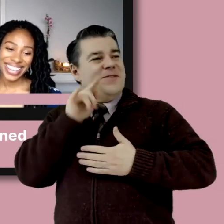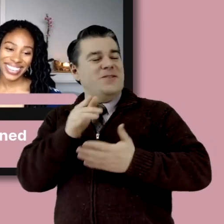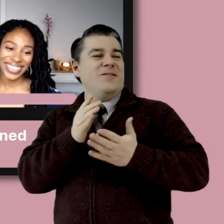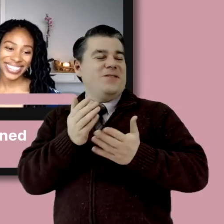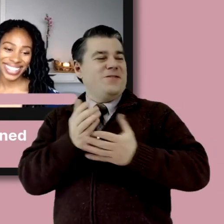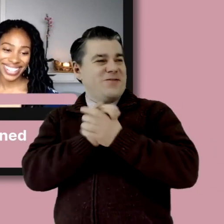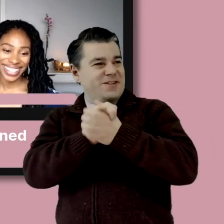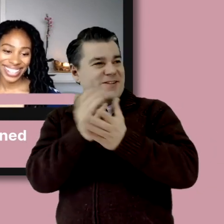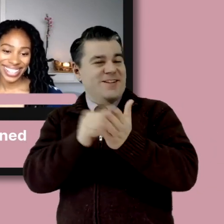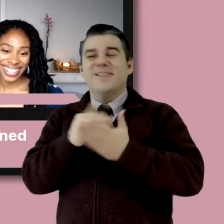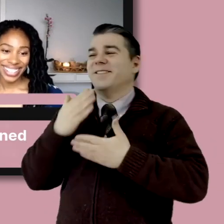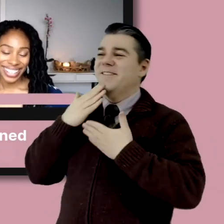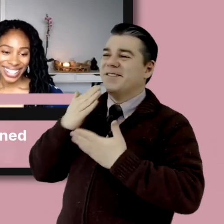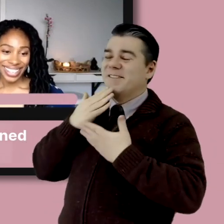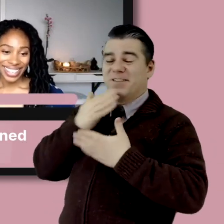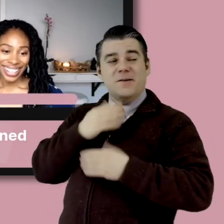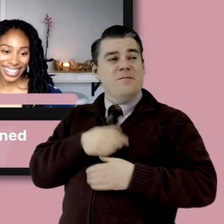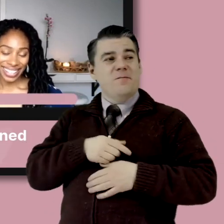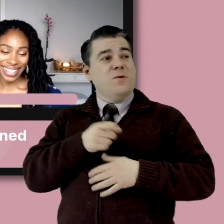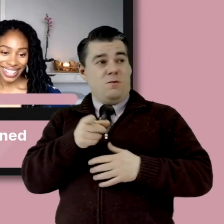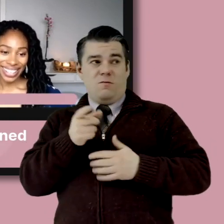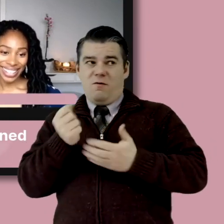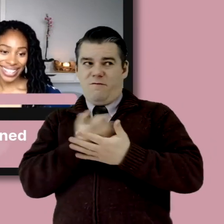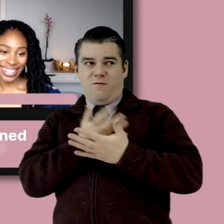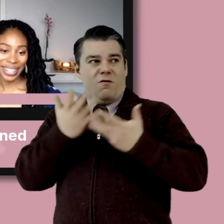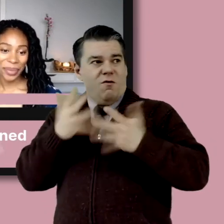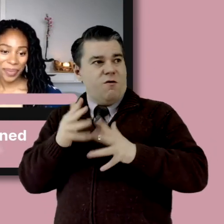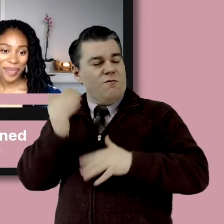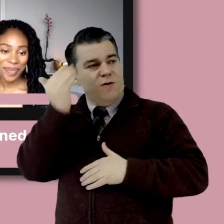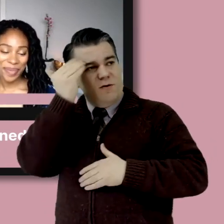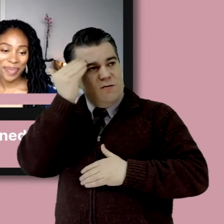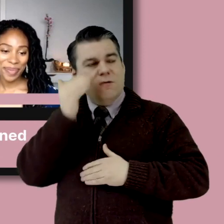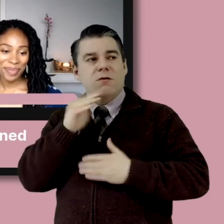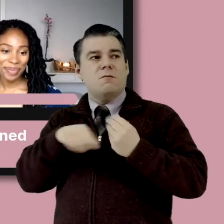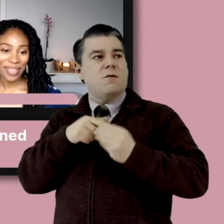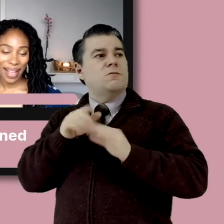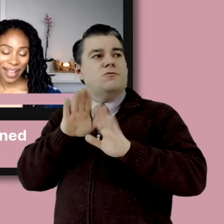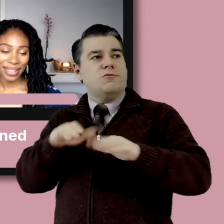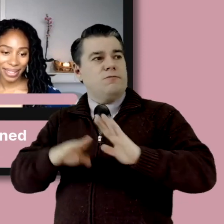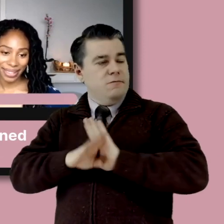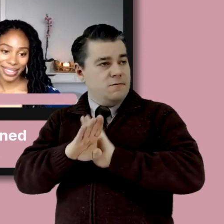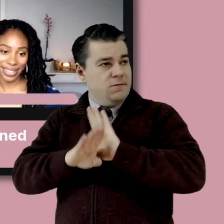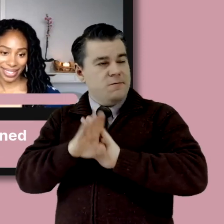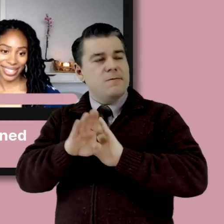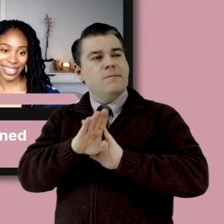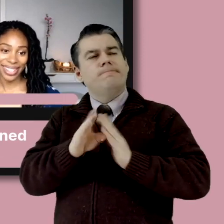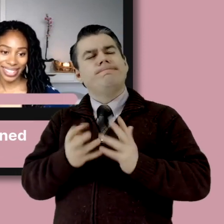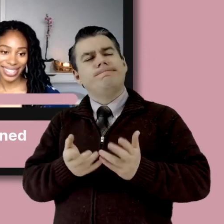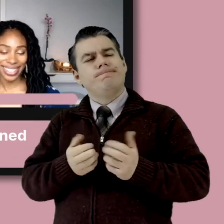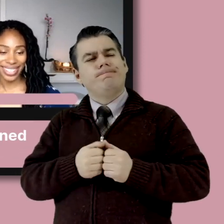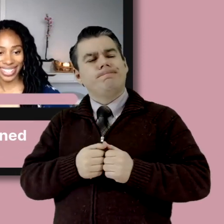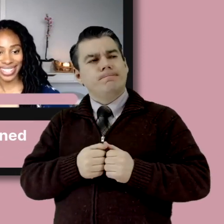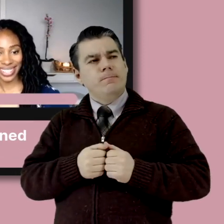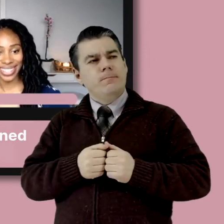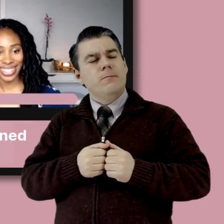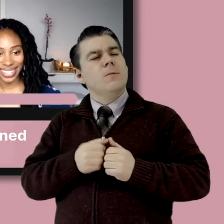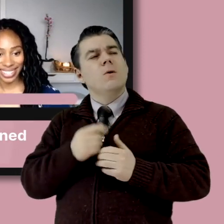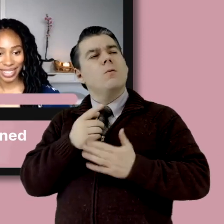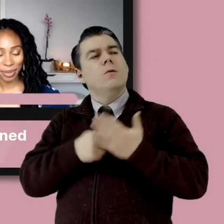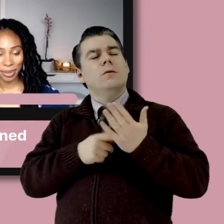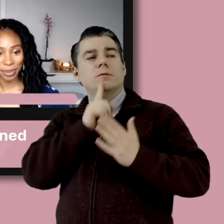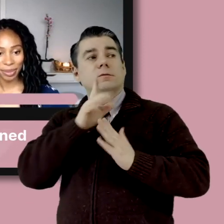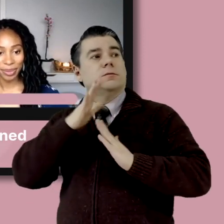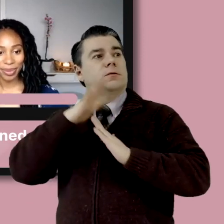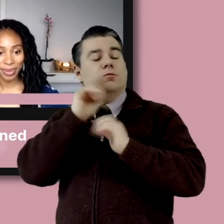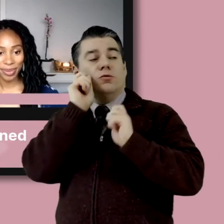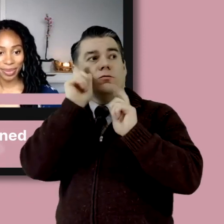With everything that you already know about child development, what is the most surprising thing